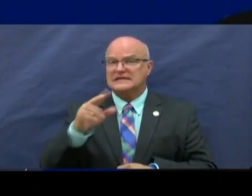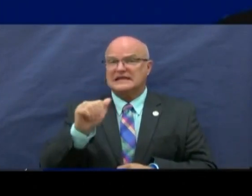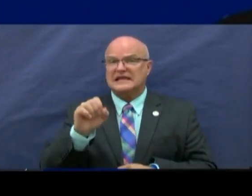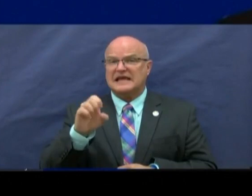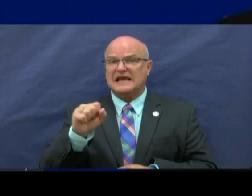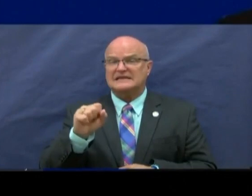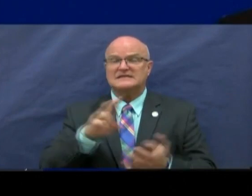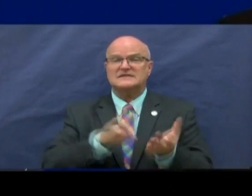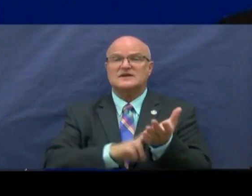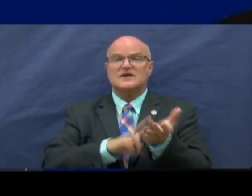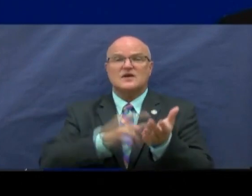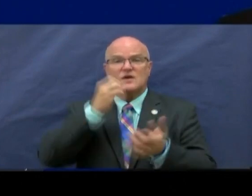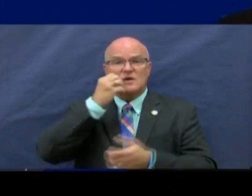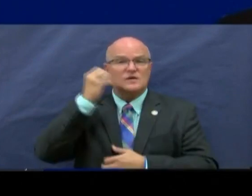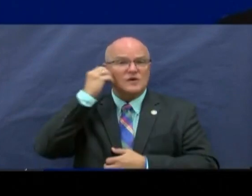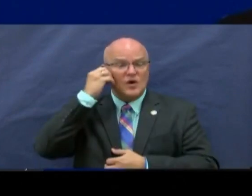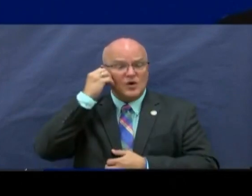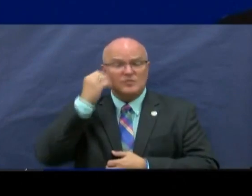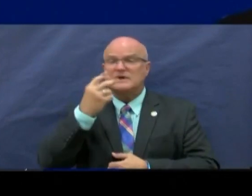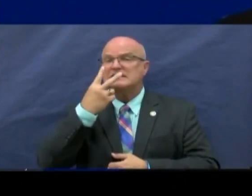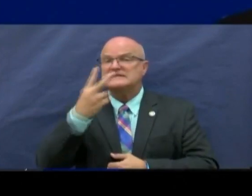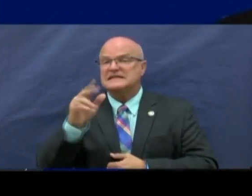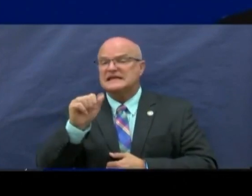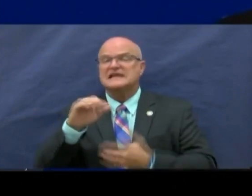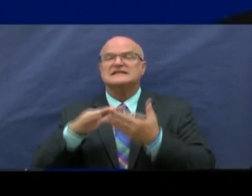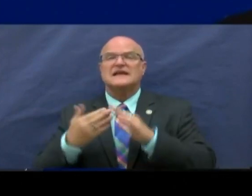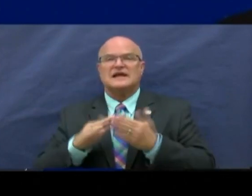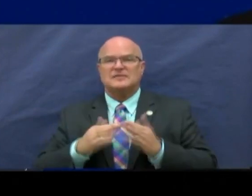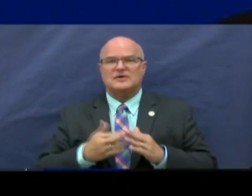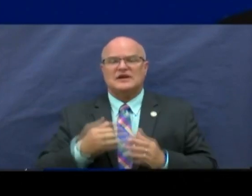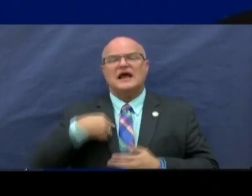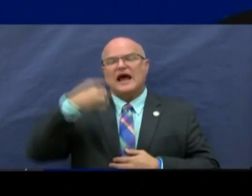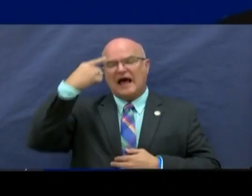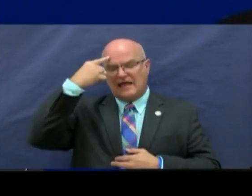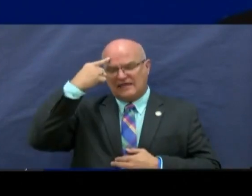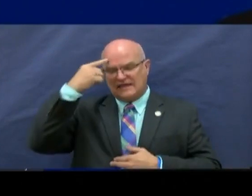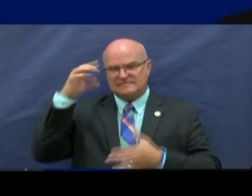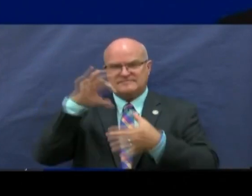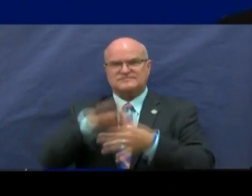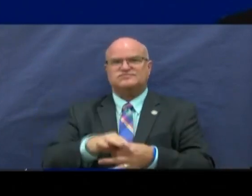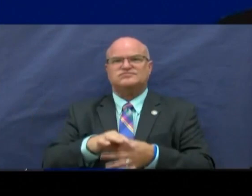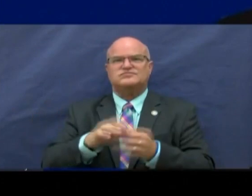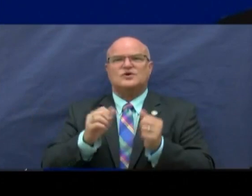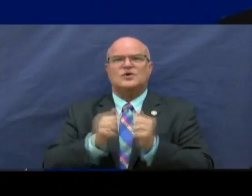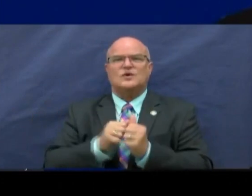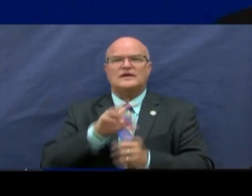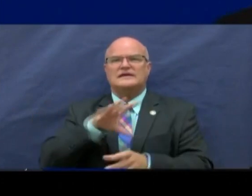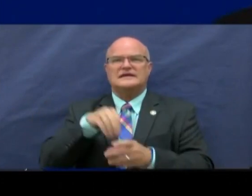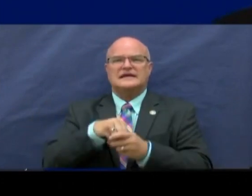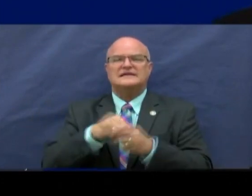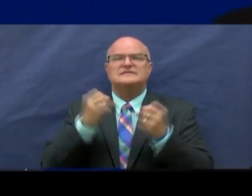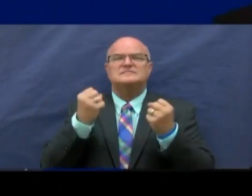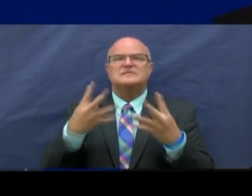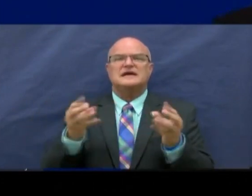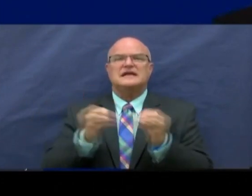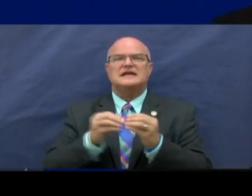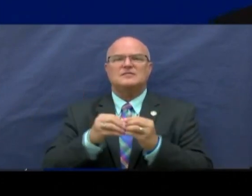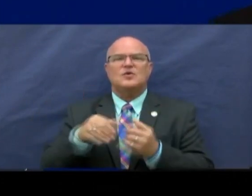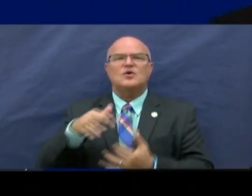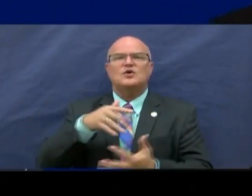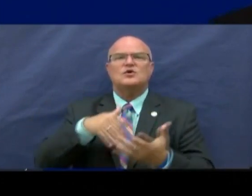in the nursing home. We certainly are seeing cases in the community, and I think it has to do with the fact that we are engaged in many more social